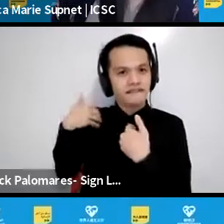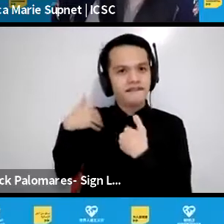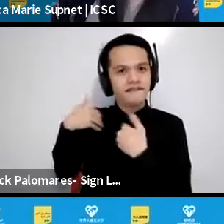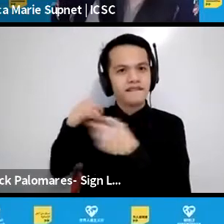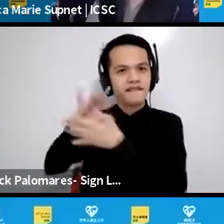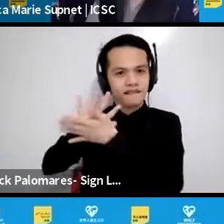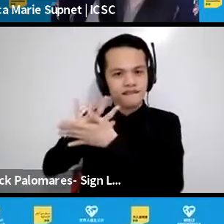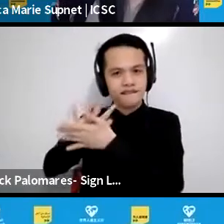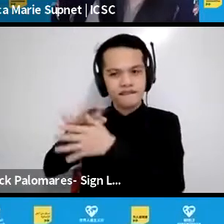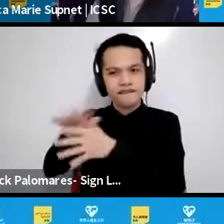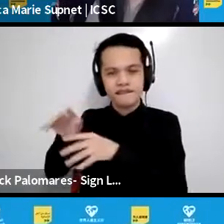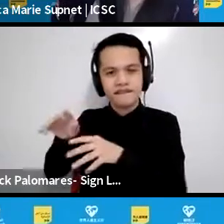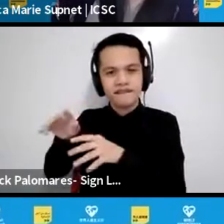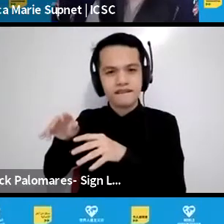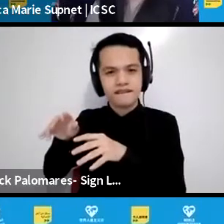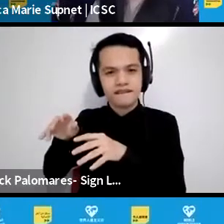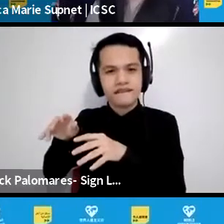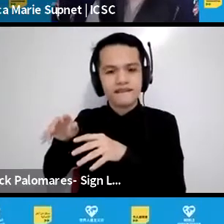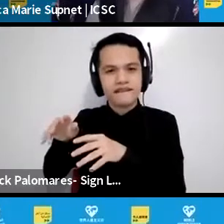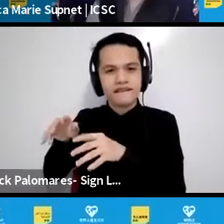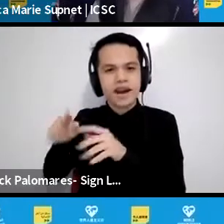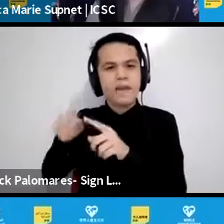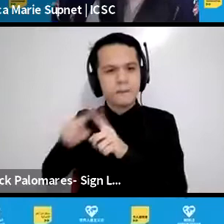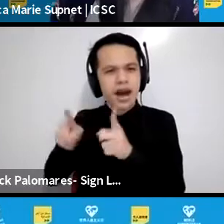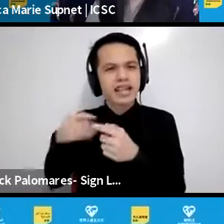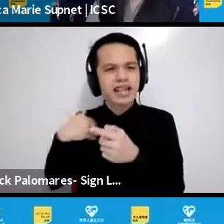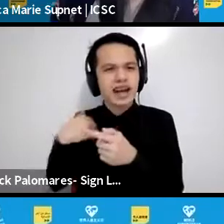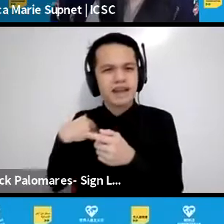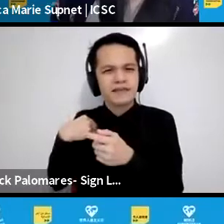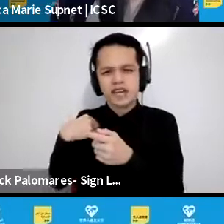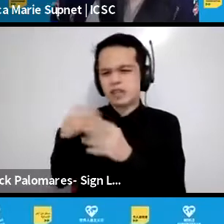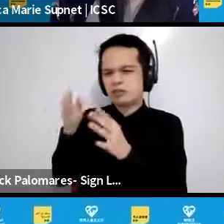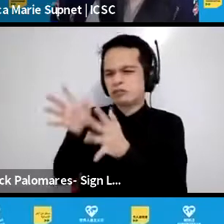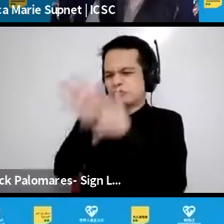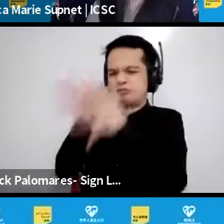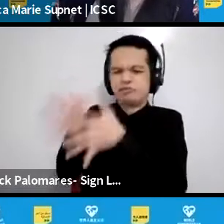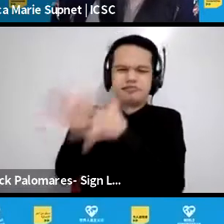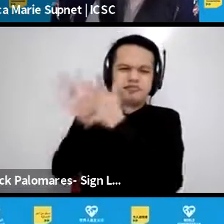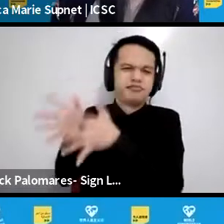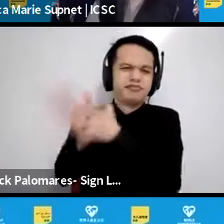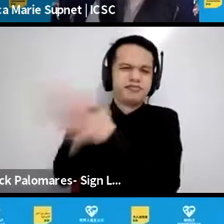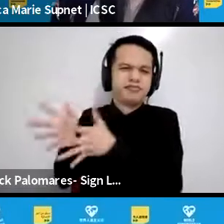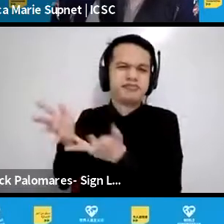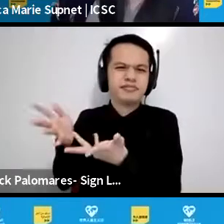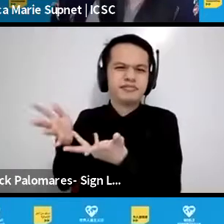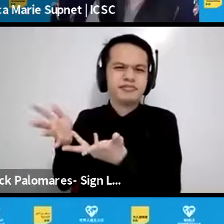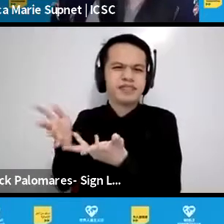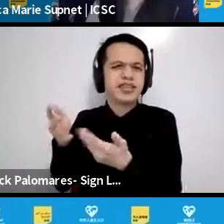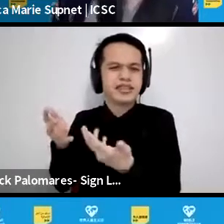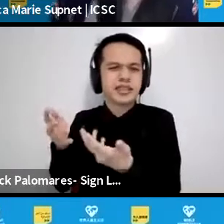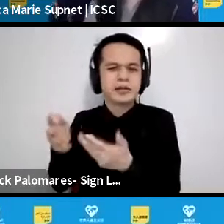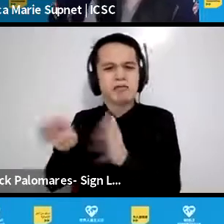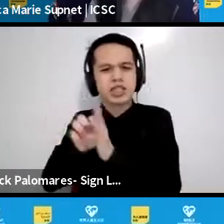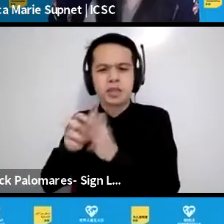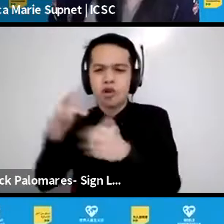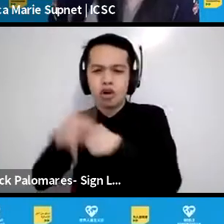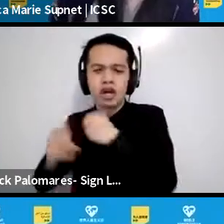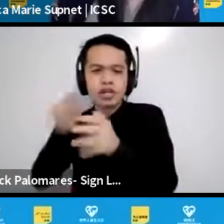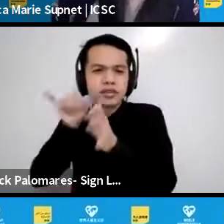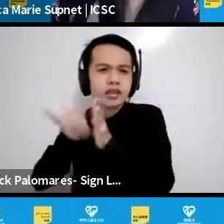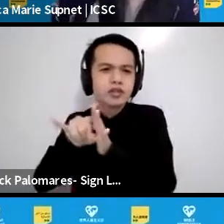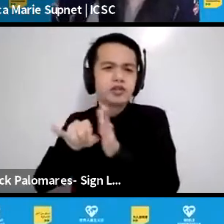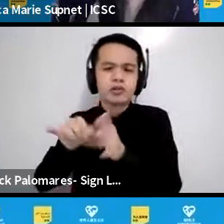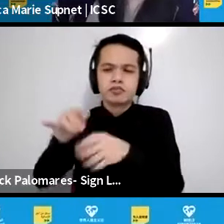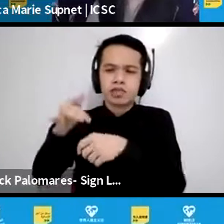but I think there was little attention to this as part of early detection,